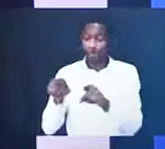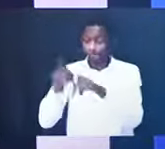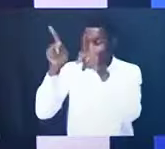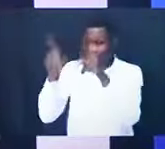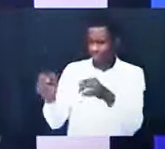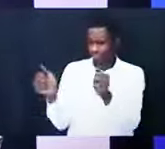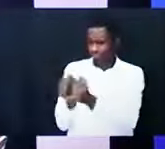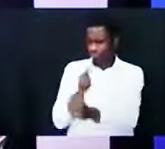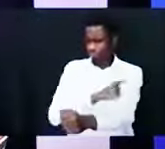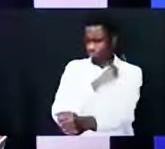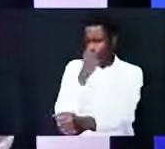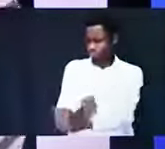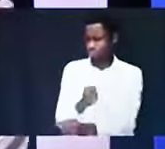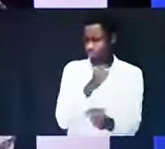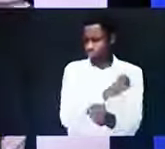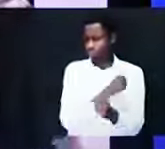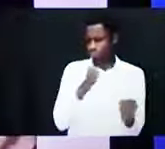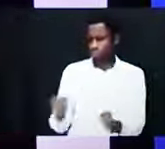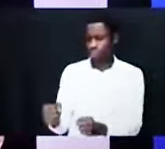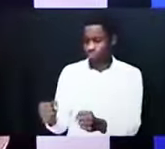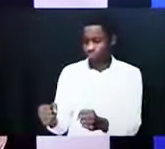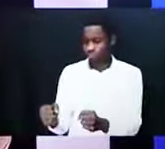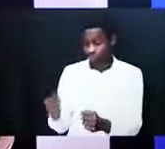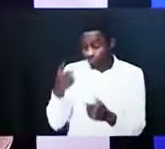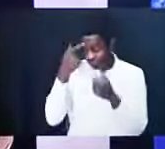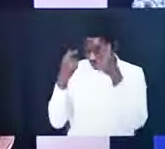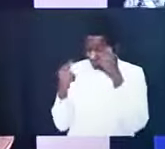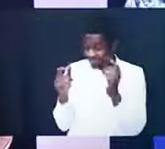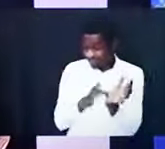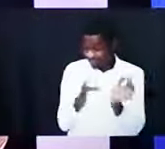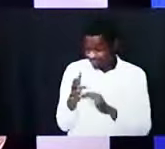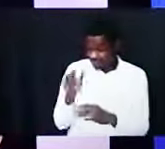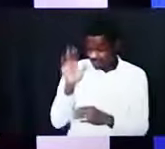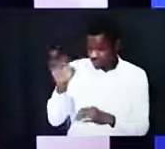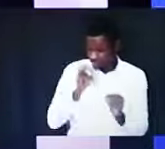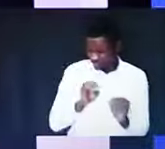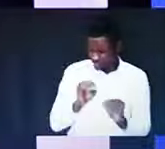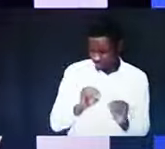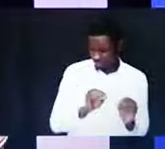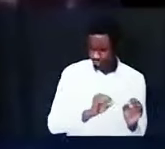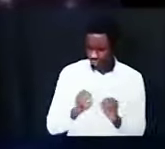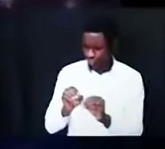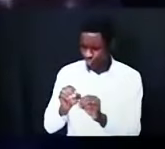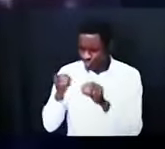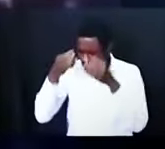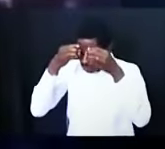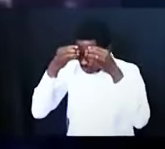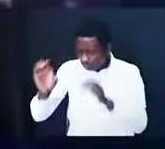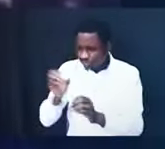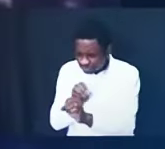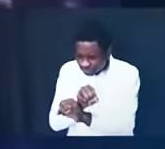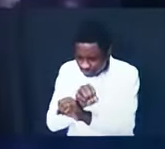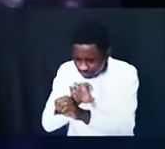Means he produced some kind of effect in them than the scribes